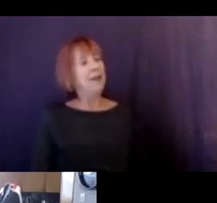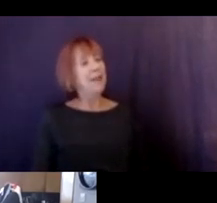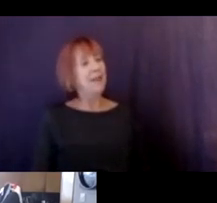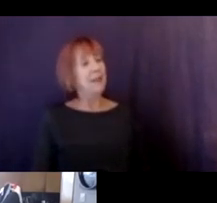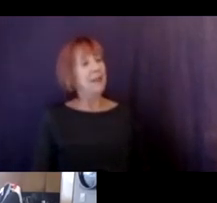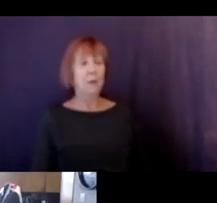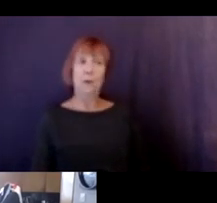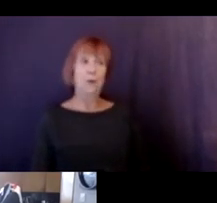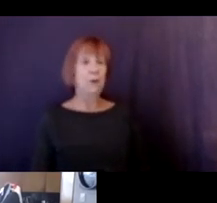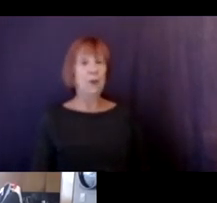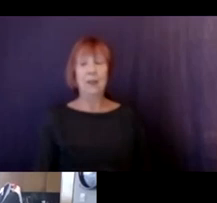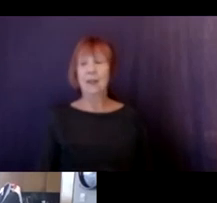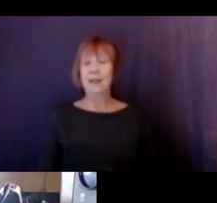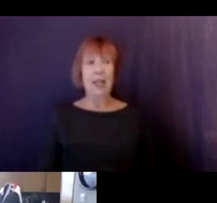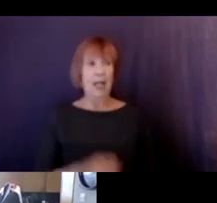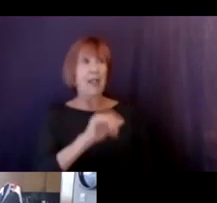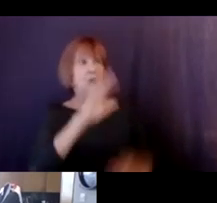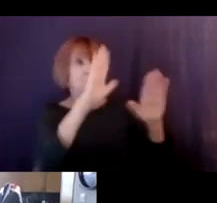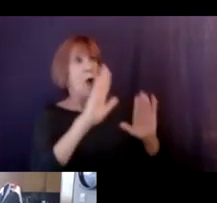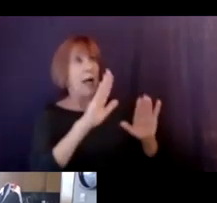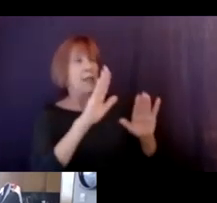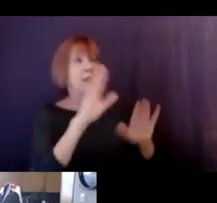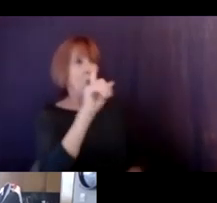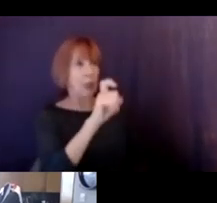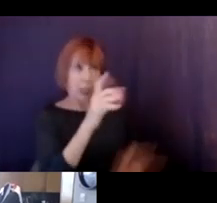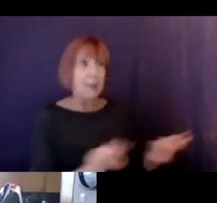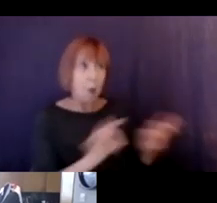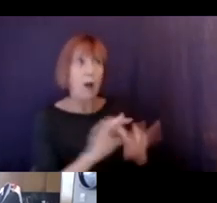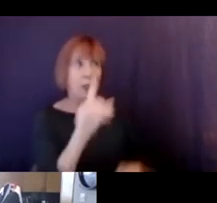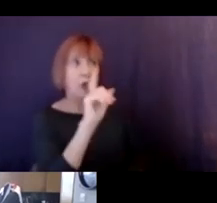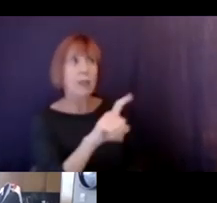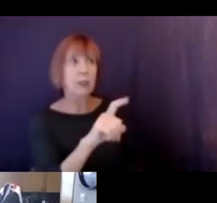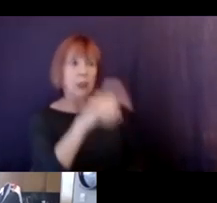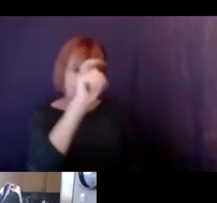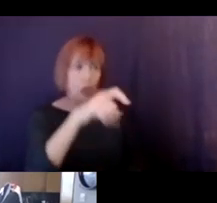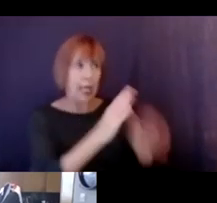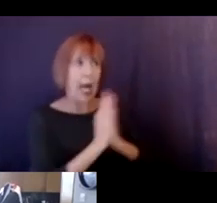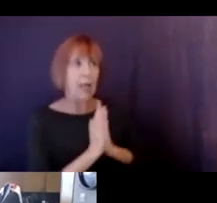That's a great question. I mean, it's a really important question to ask because